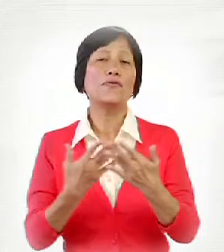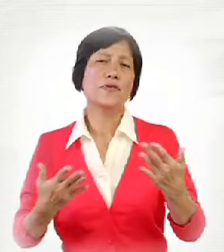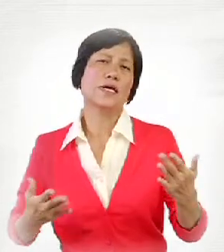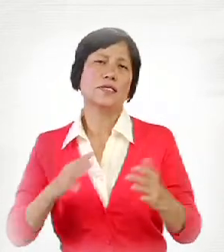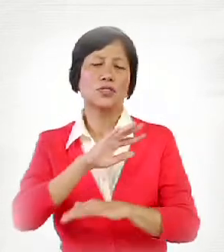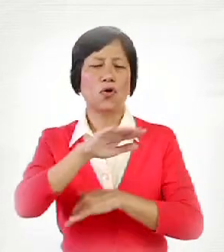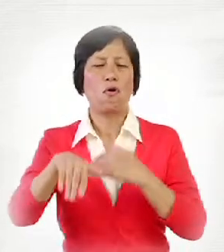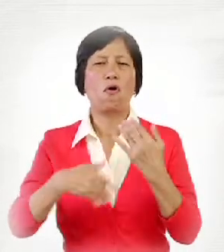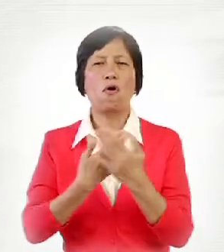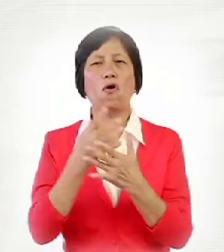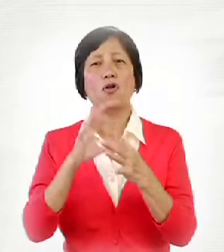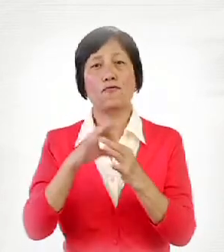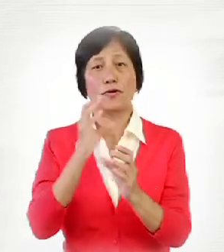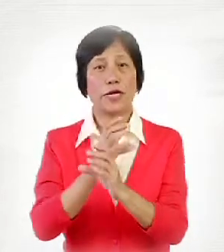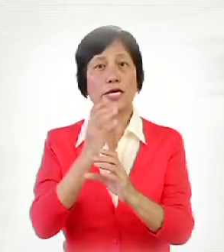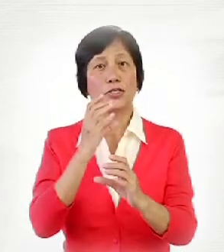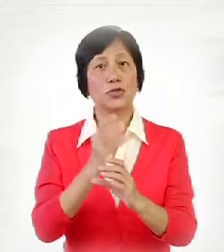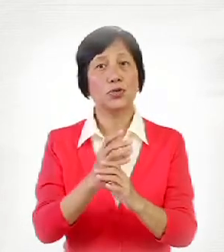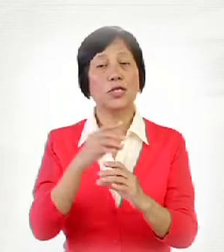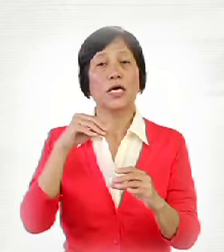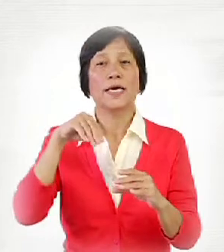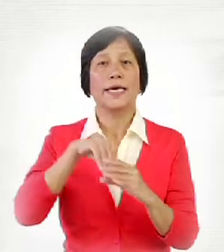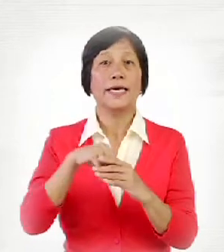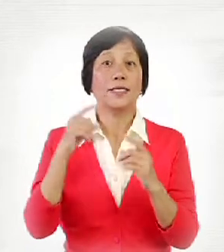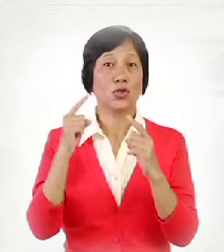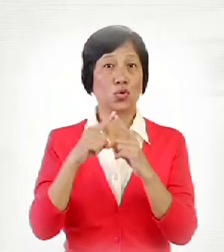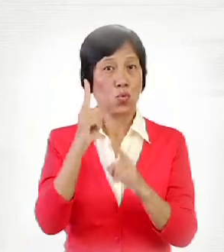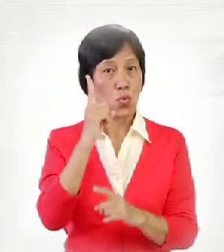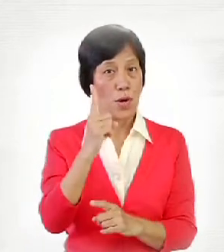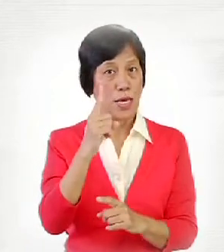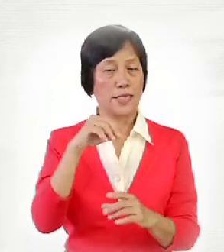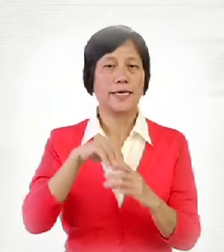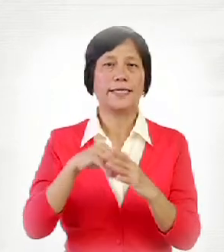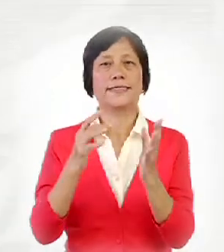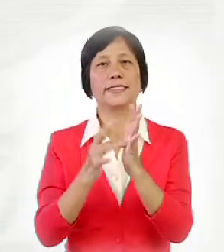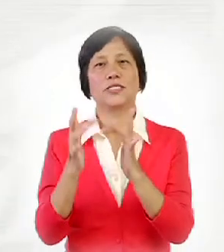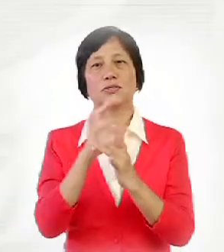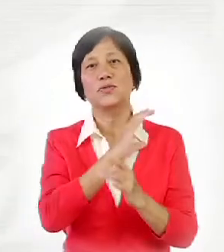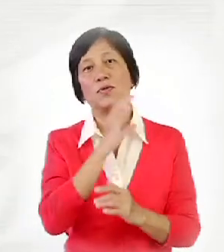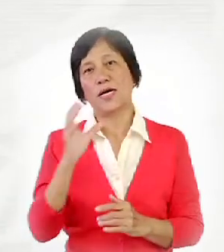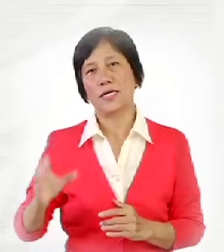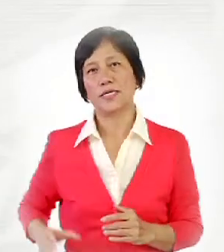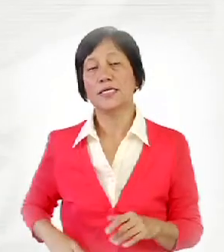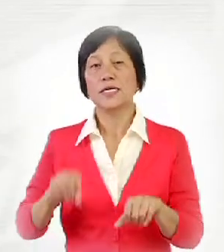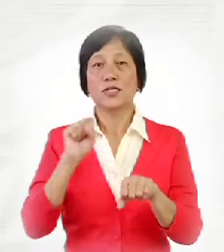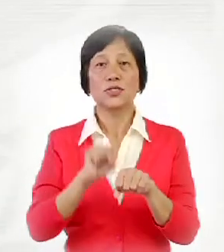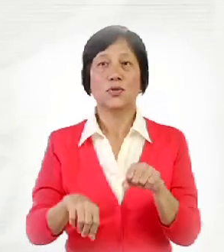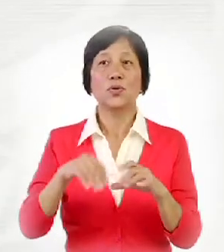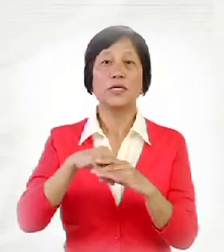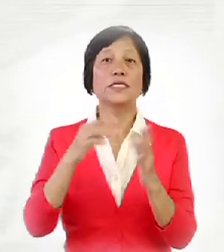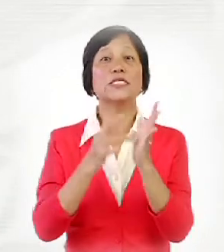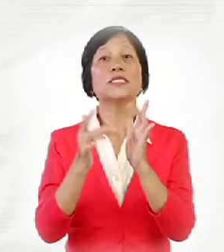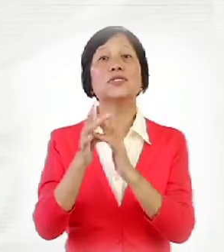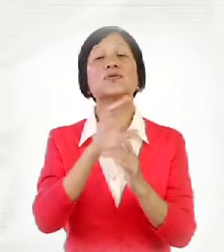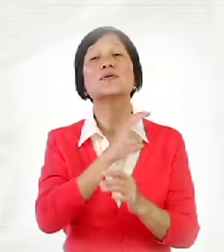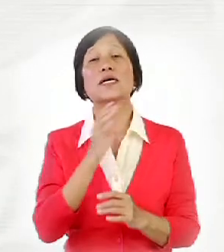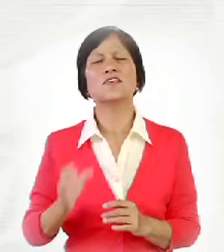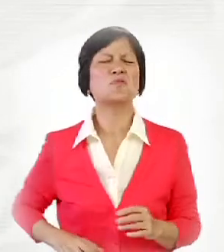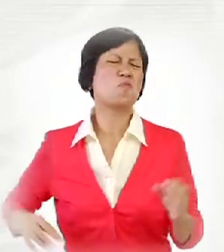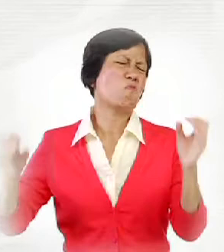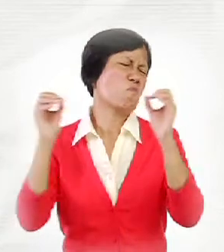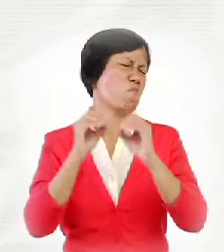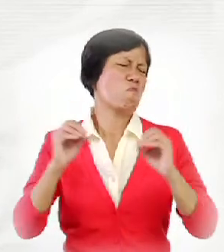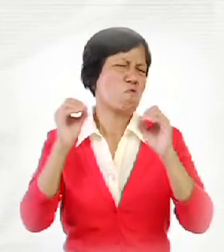of creation, into one in Jesus Christ. So, in Jesus Christ,